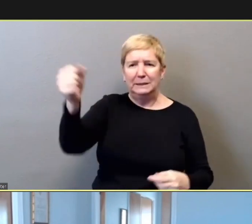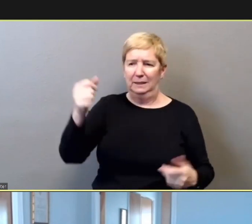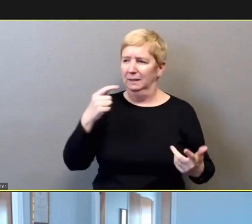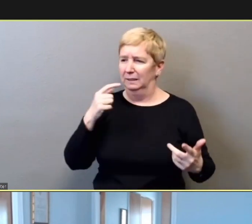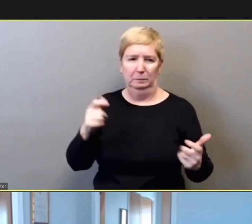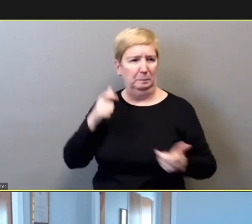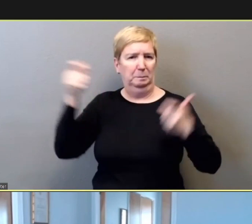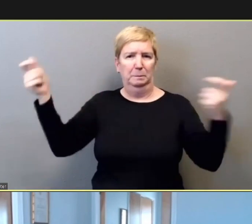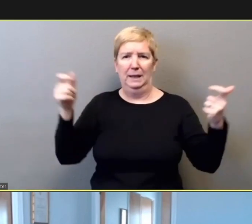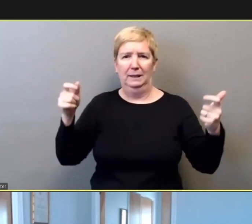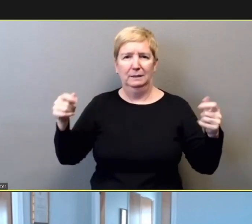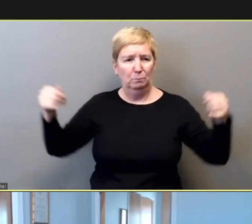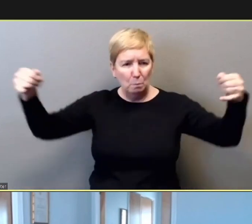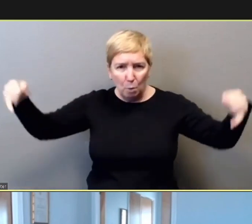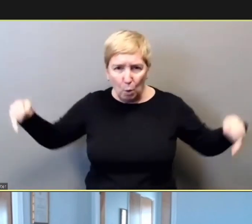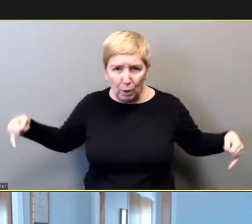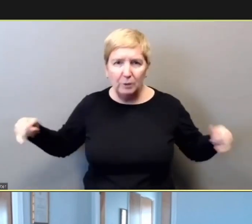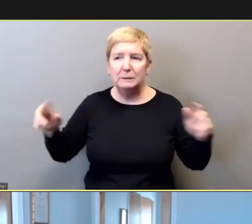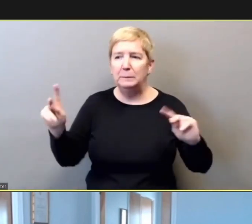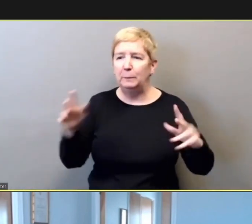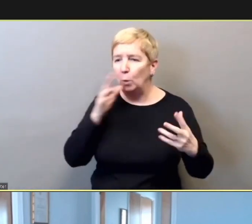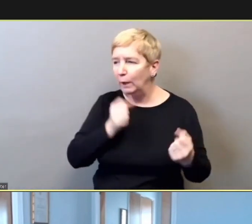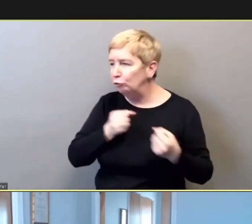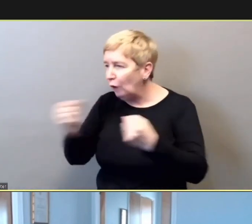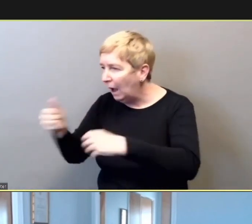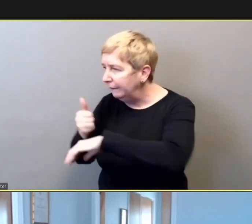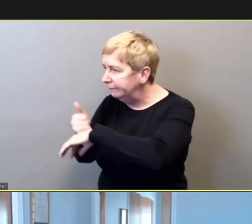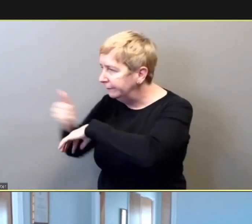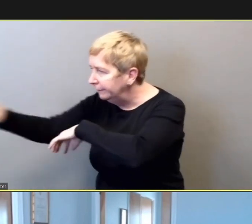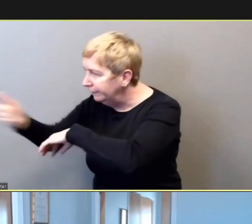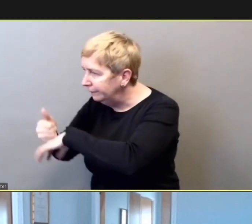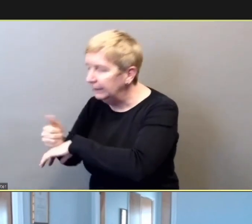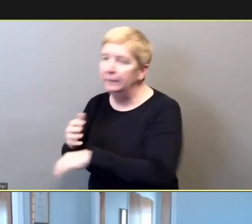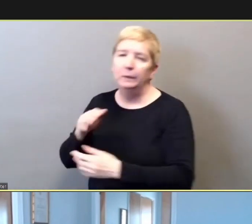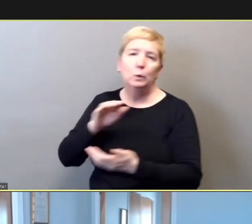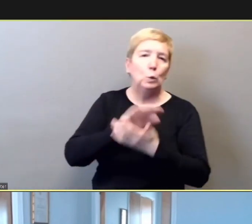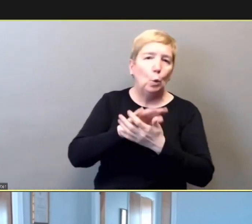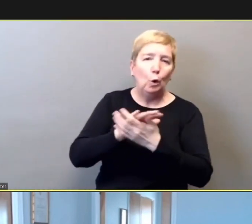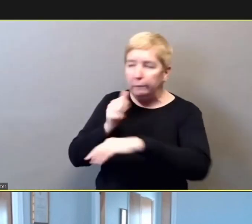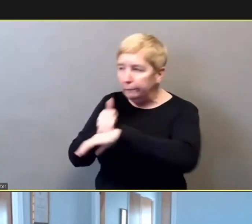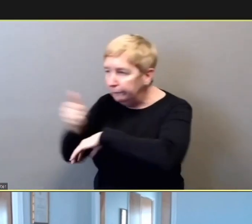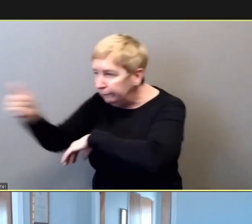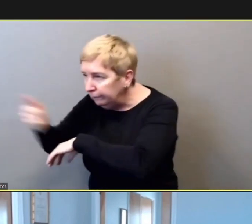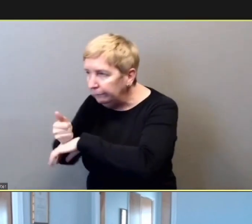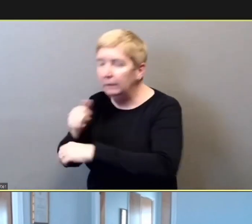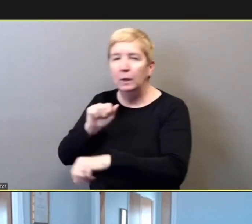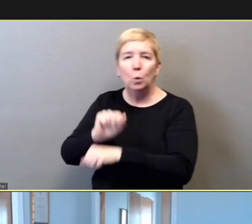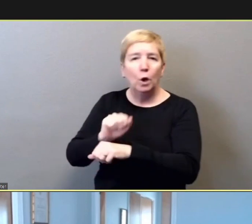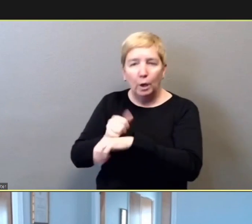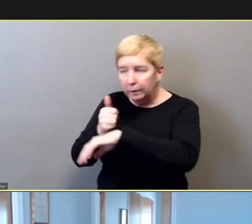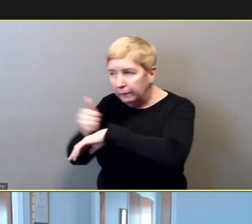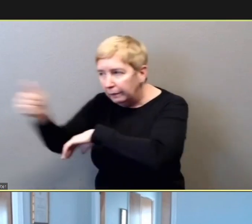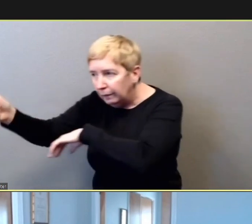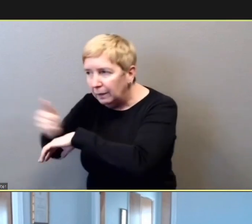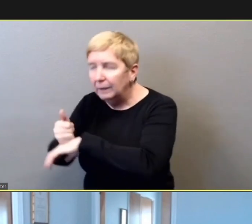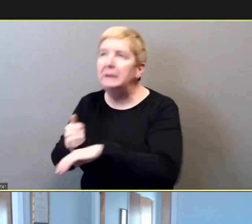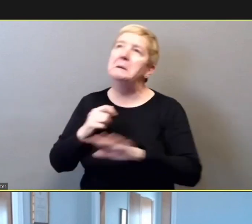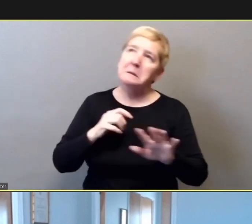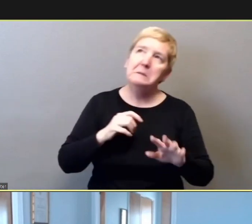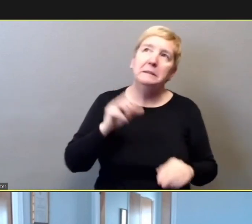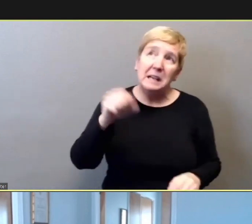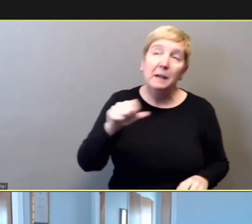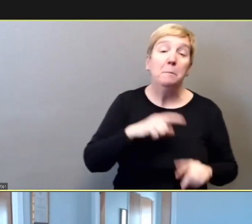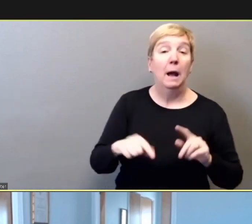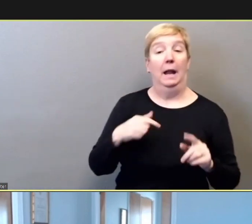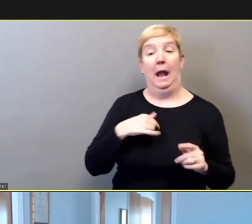People travel back and forth to work and school and things like that across state lines. But I feel pretty confident that we